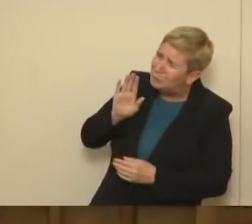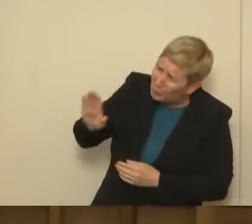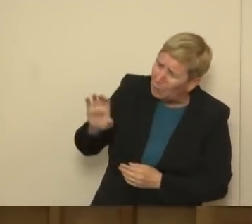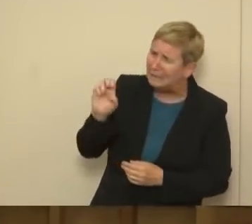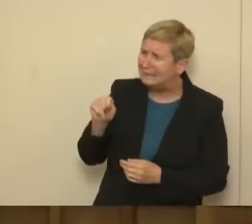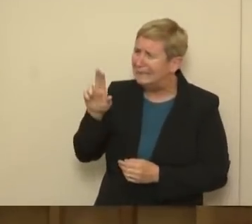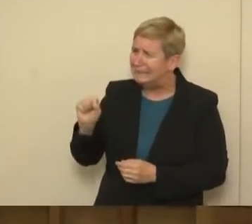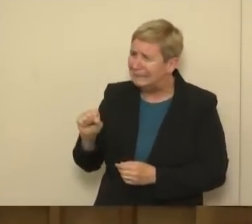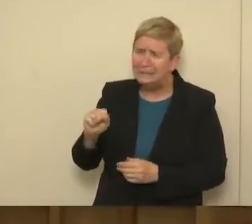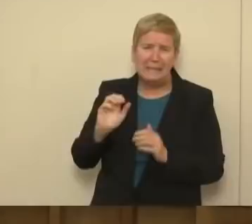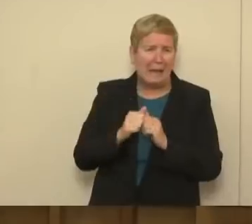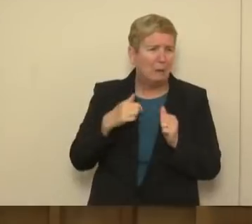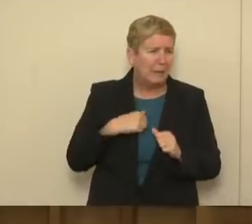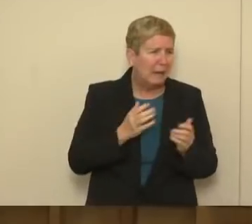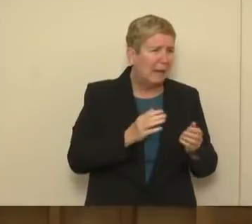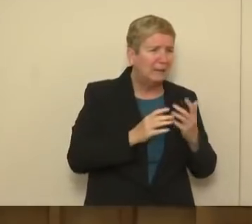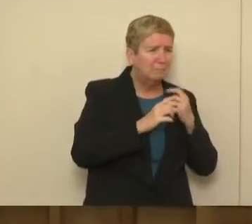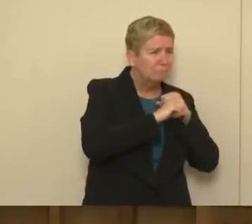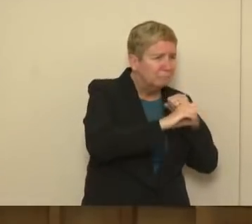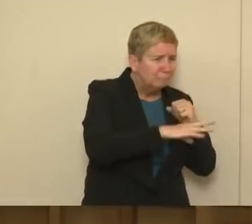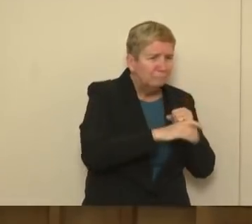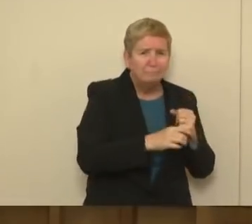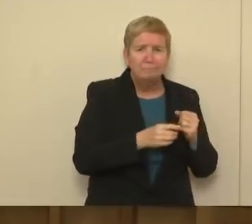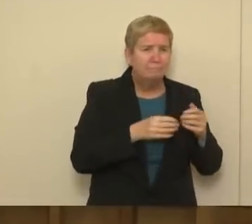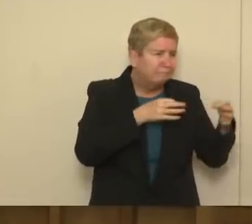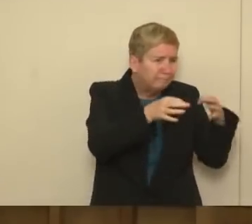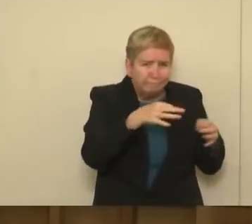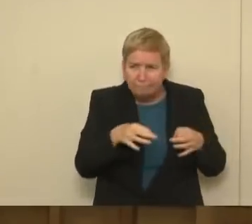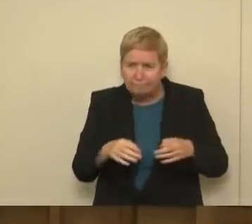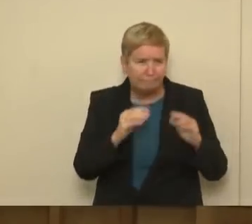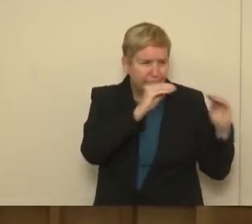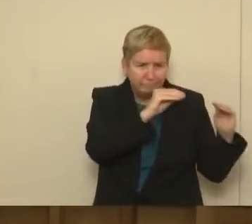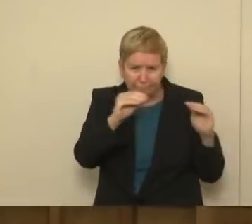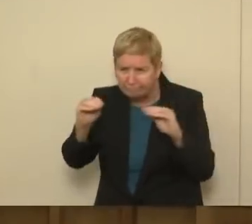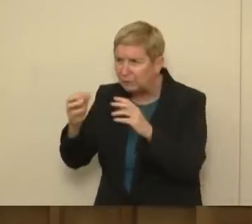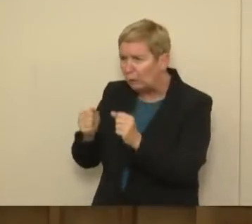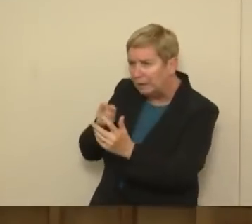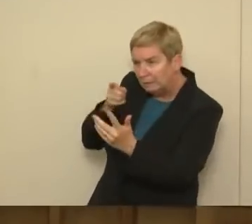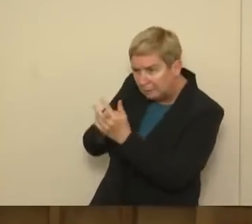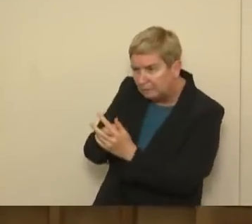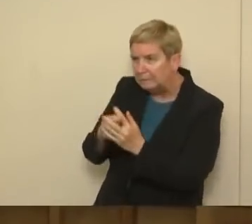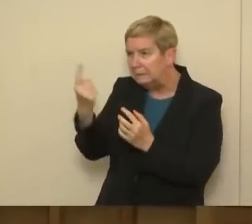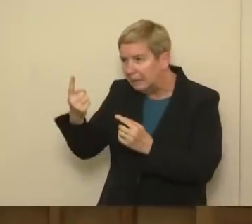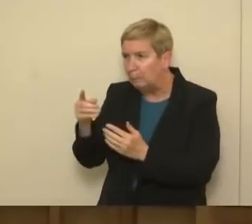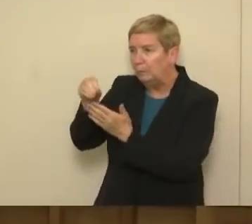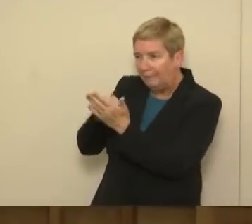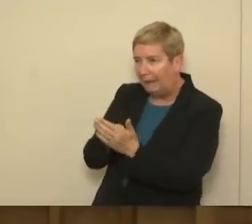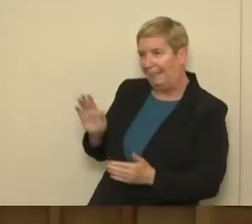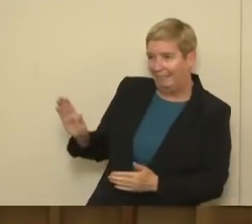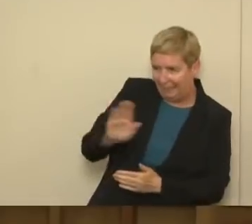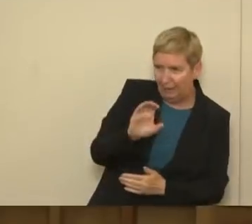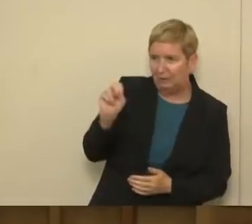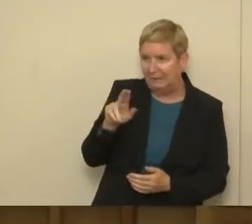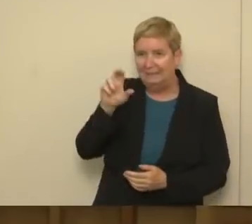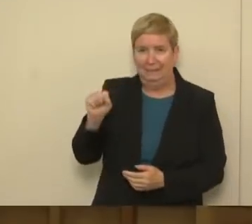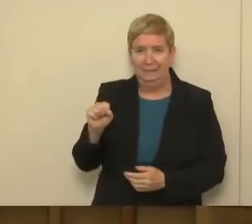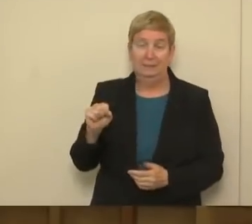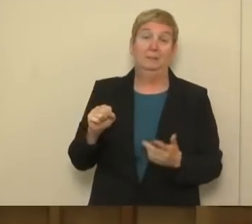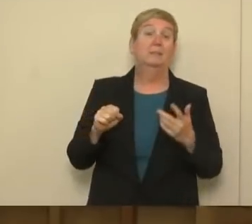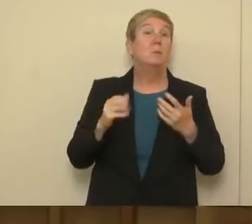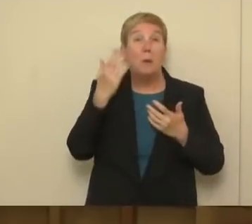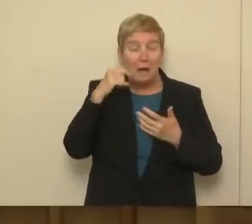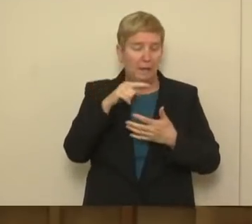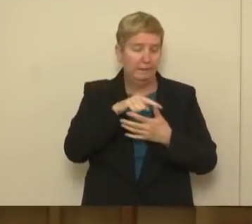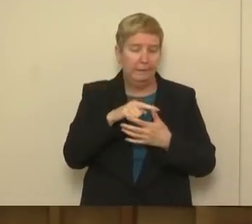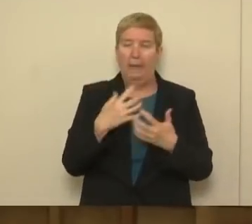census ambassador possible, how can I learn a little bit more about what these dollars do for my community. Think this, it does everything. It does healthcare,